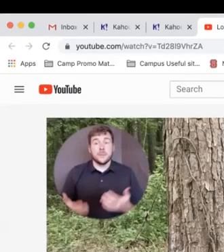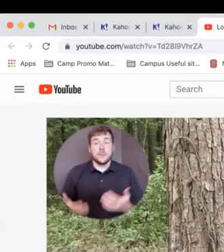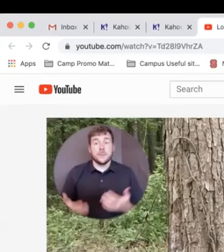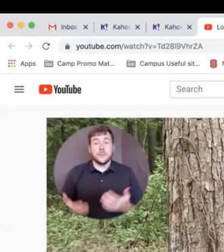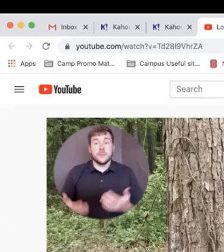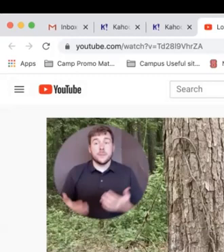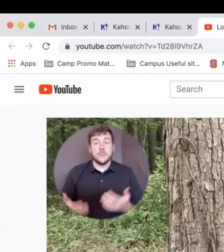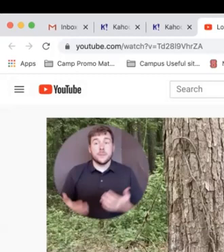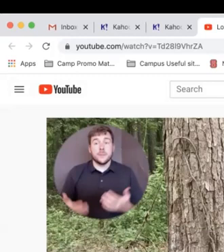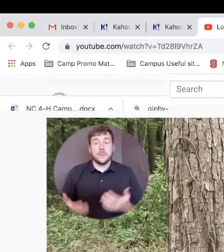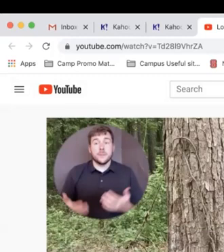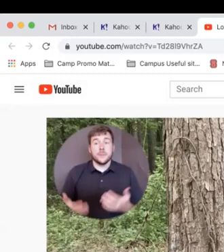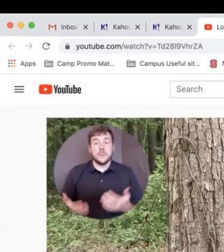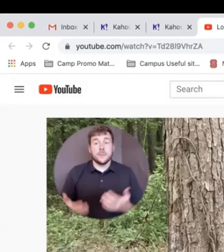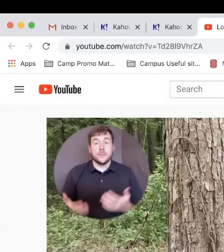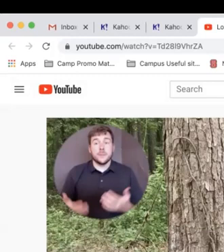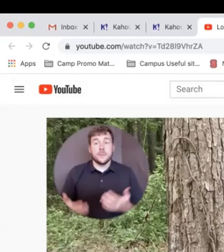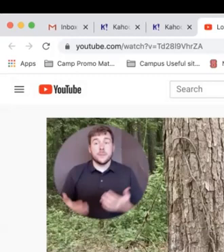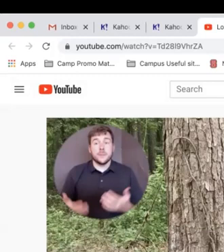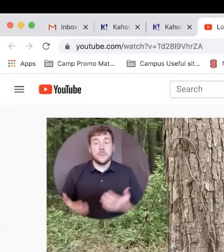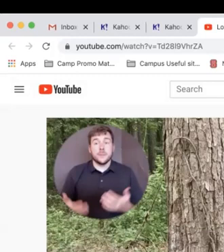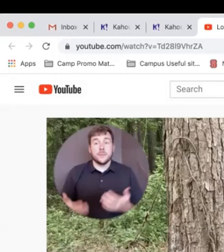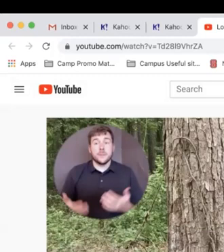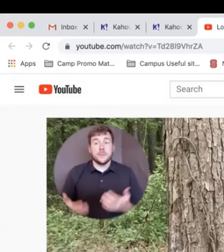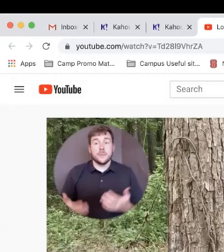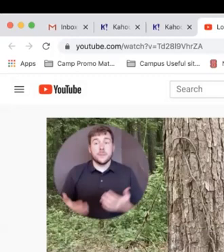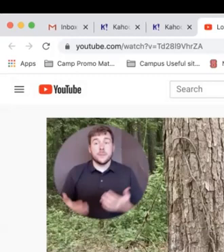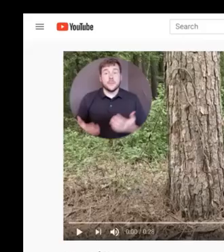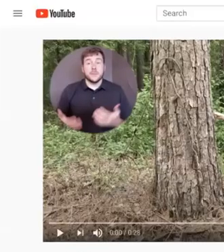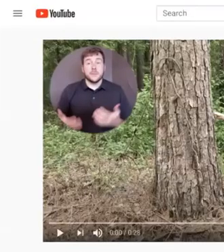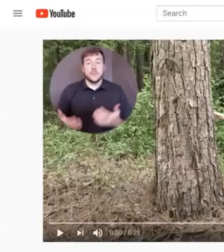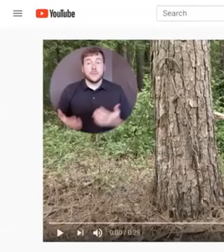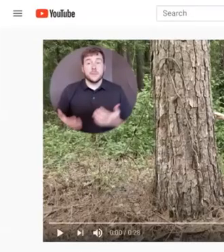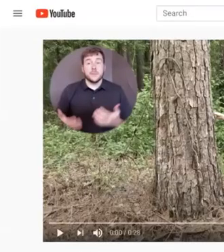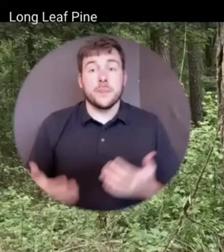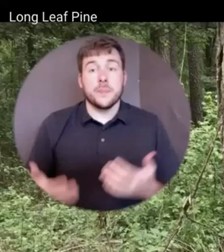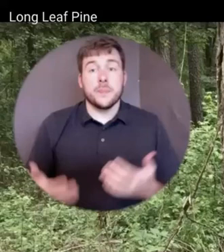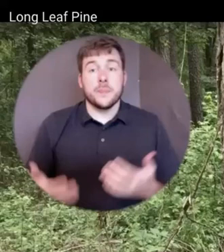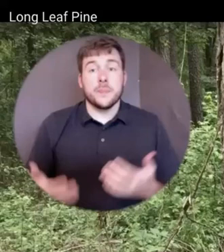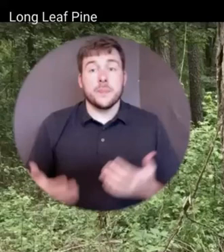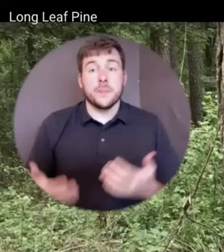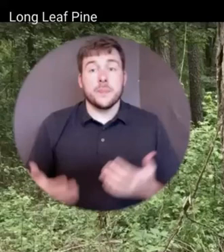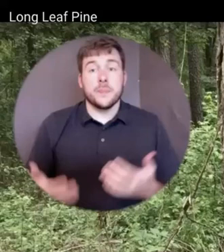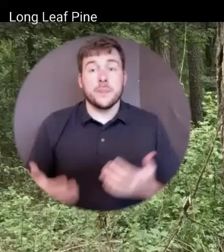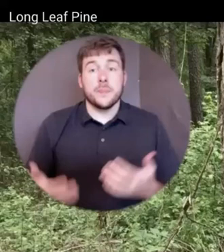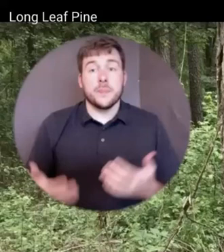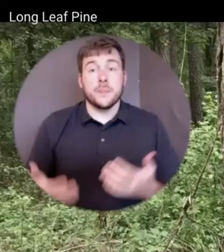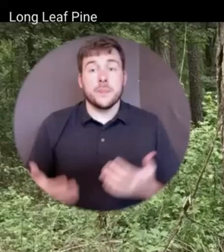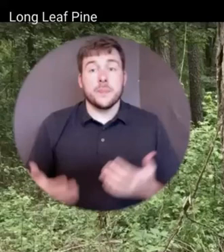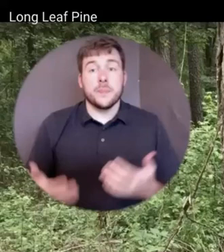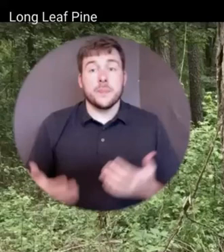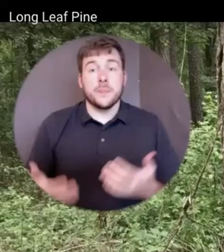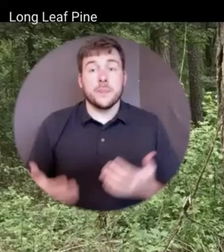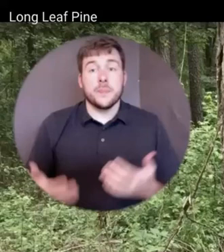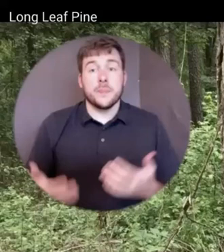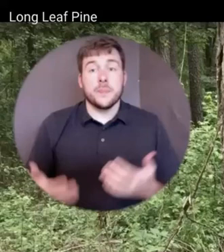here, Emily's gonna tell us about a longleaf pine, which we've already learned quite a bit about. But we'll see one at Millstone. And you'll